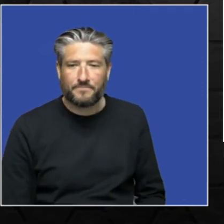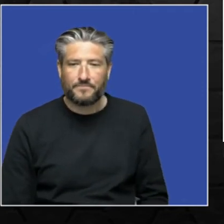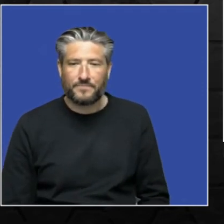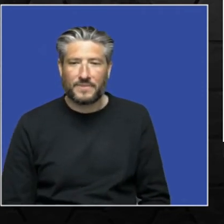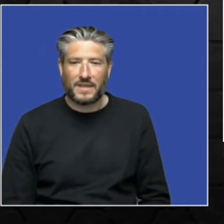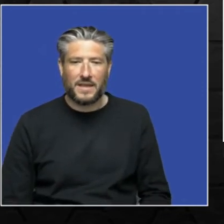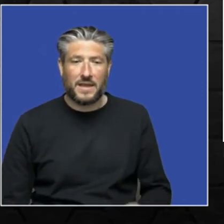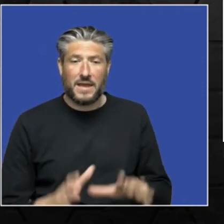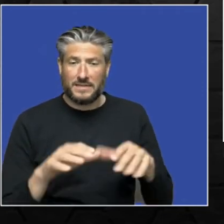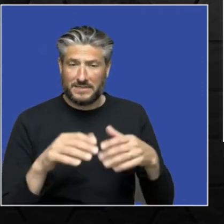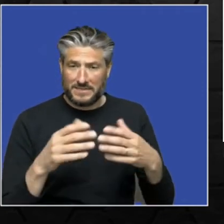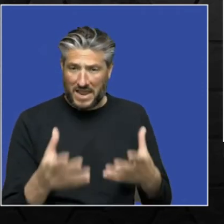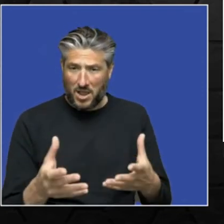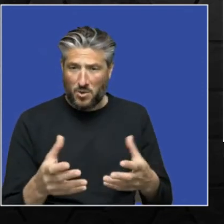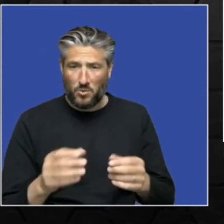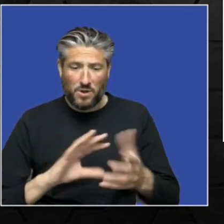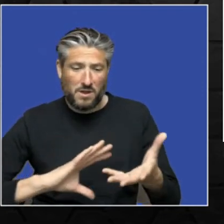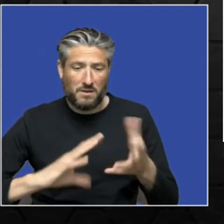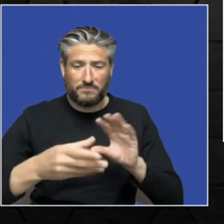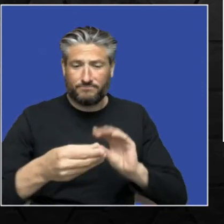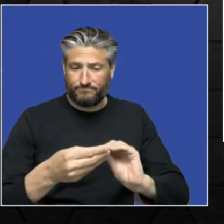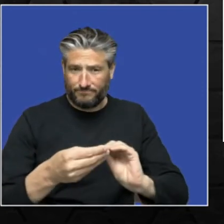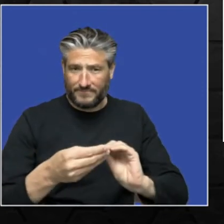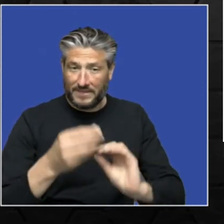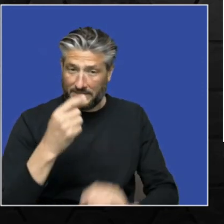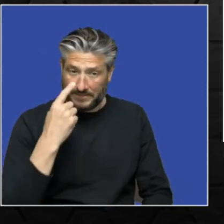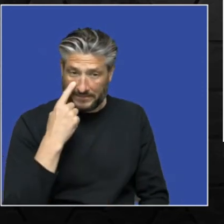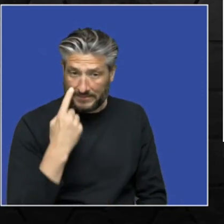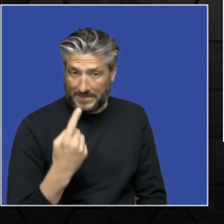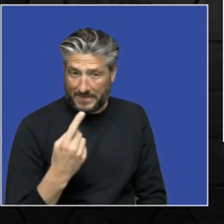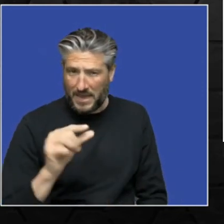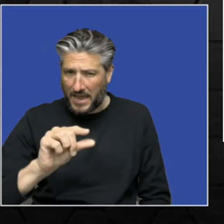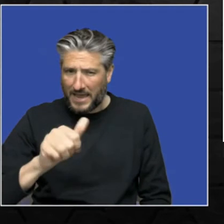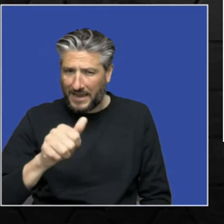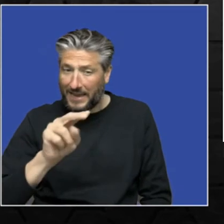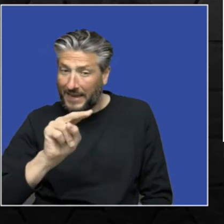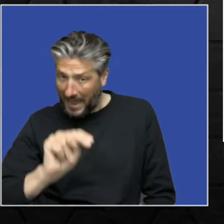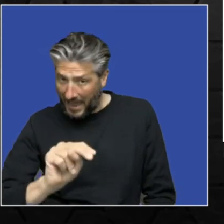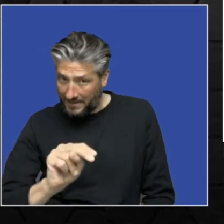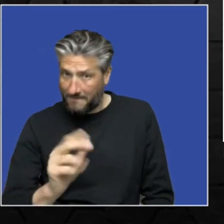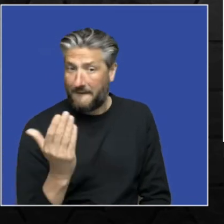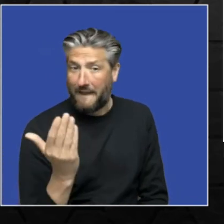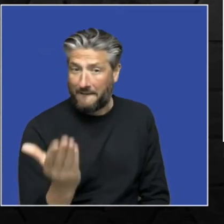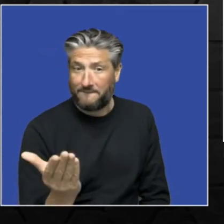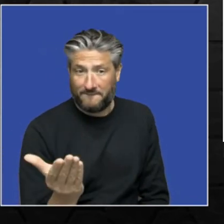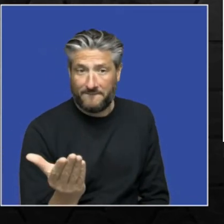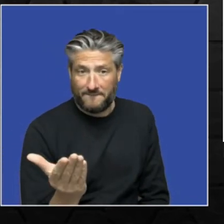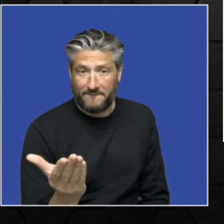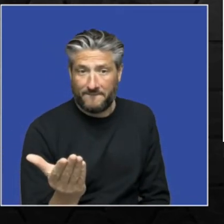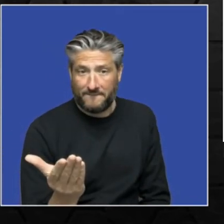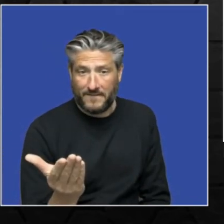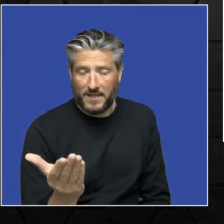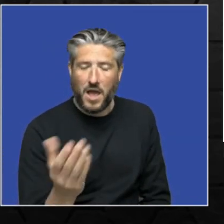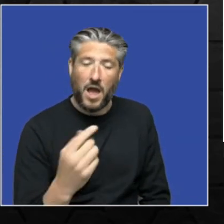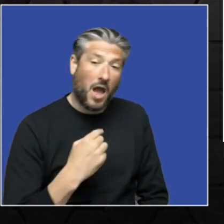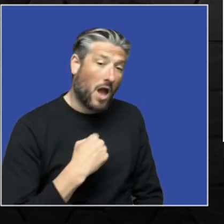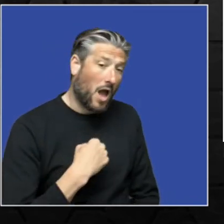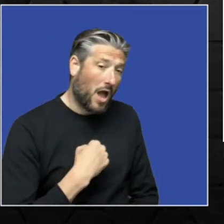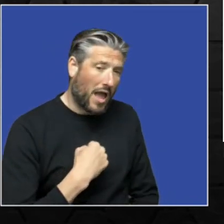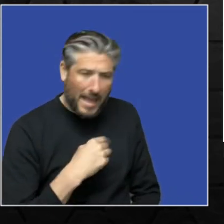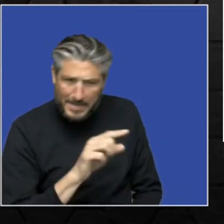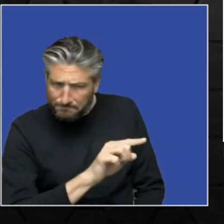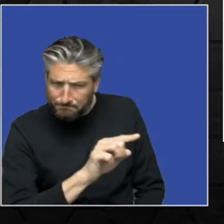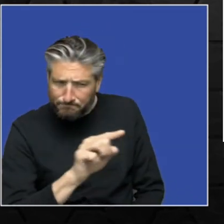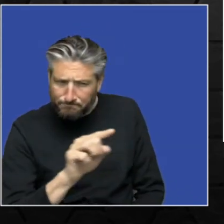my GAN which was generated for this goblet. And then if you see, I can choose these other objects which it has